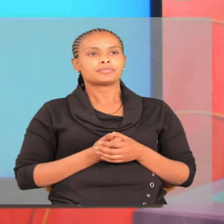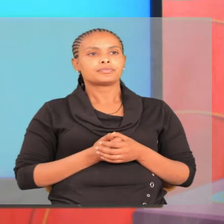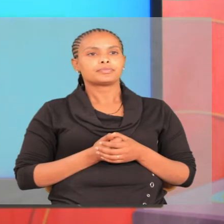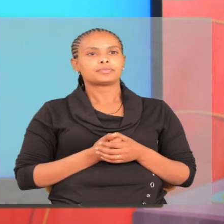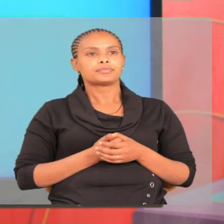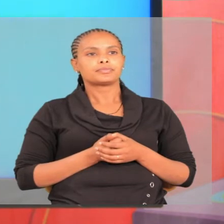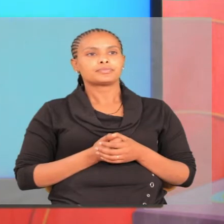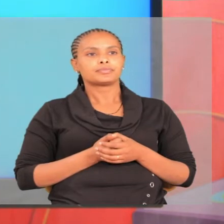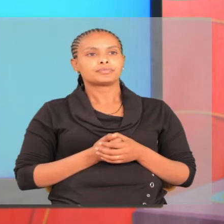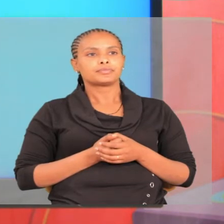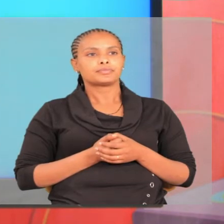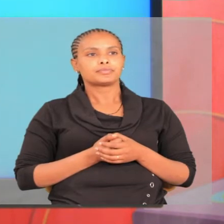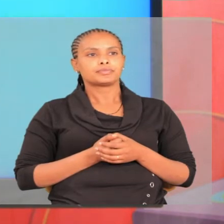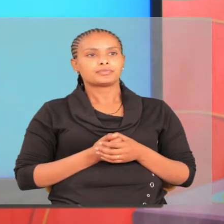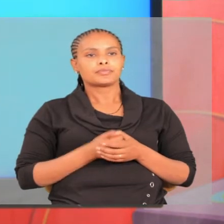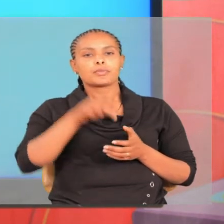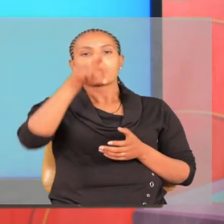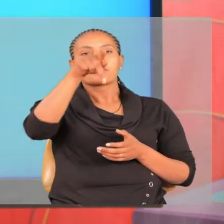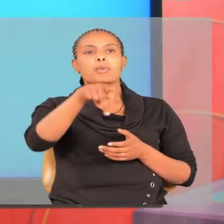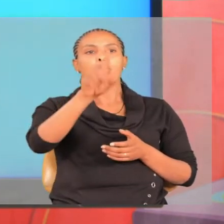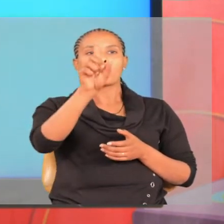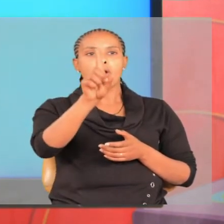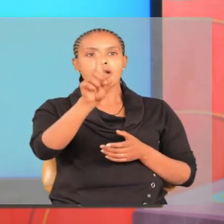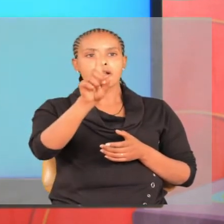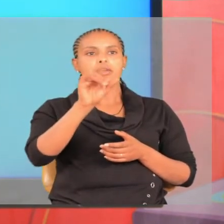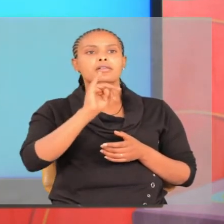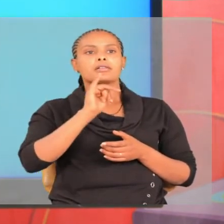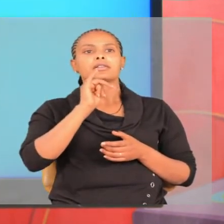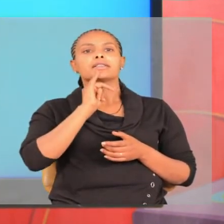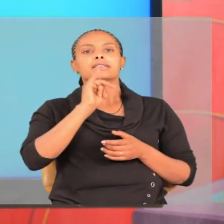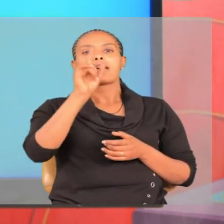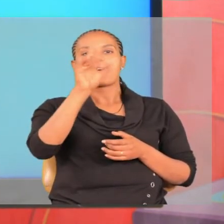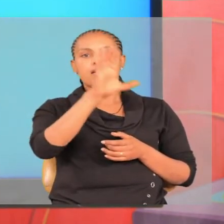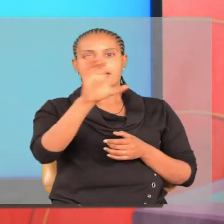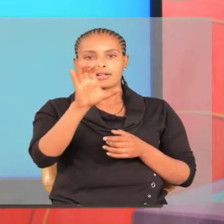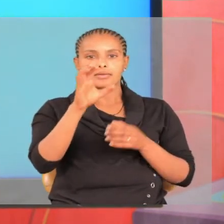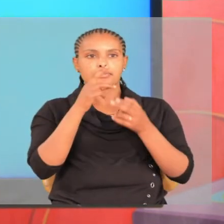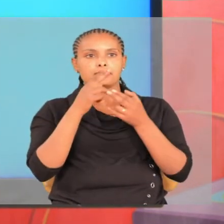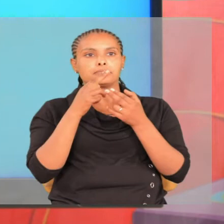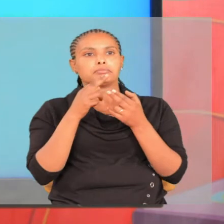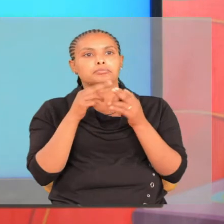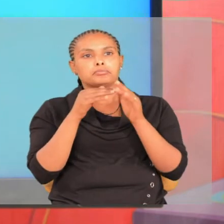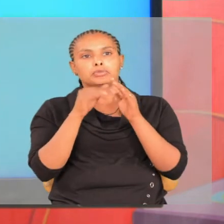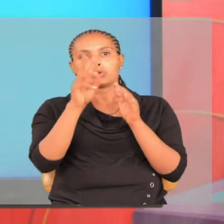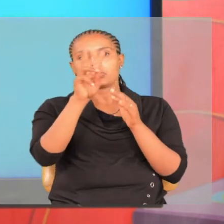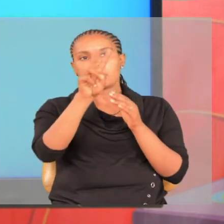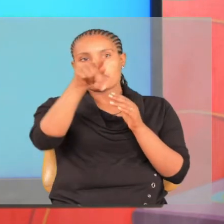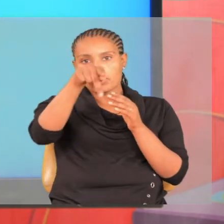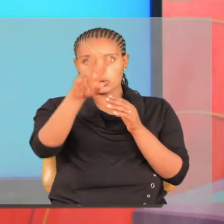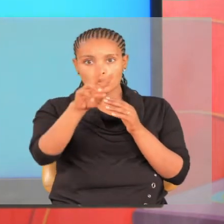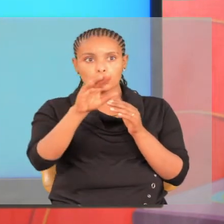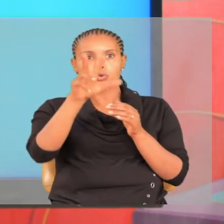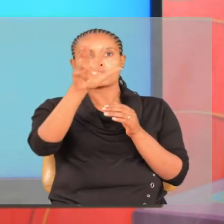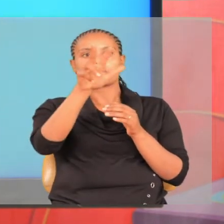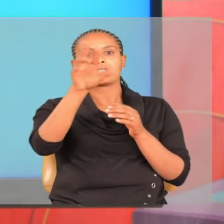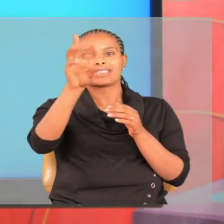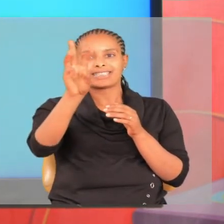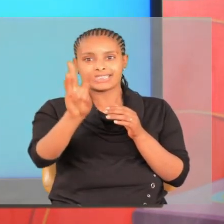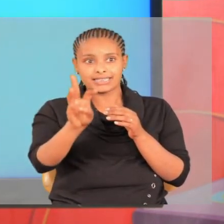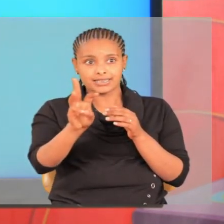26.5%. P1 is 100 minus P2. P2 is 26.5. 100